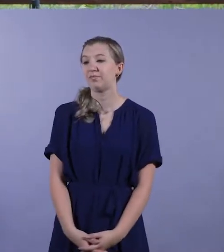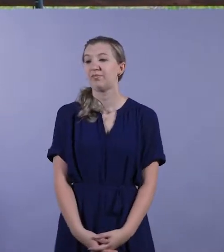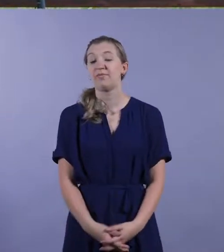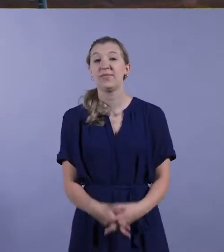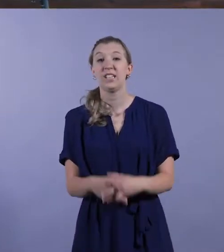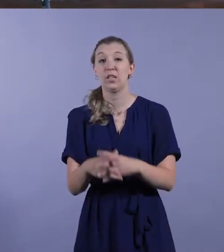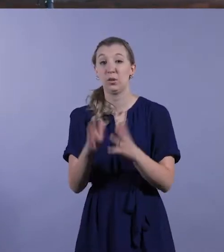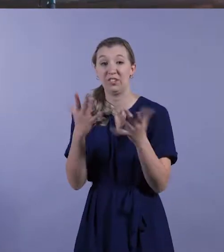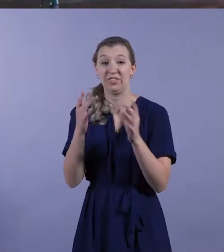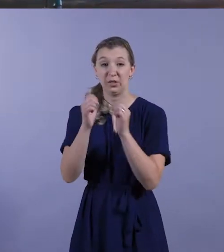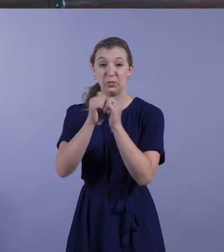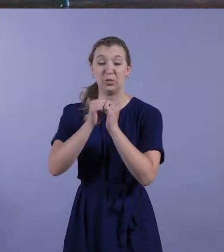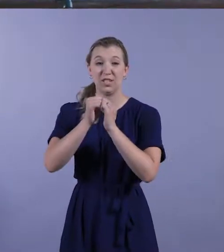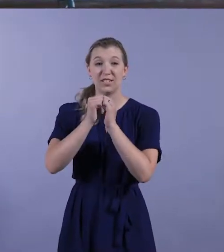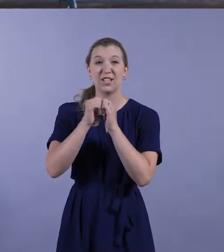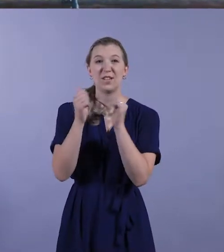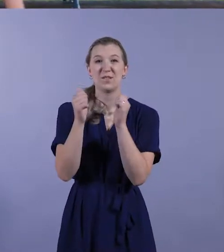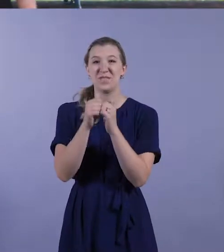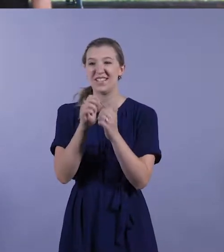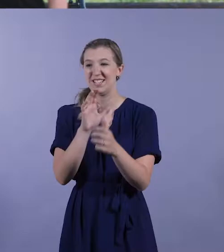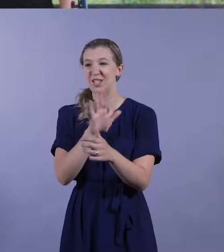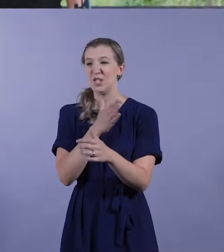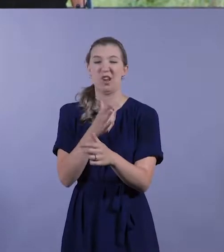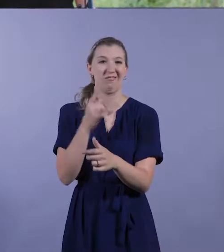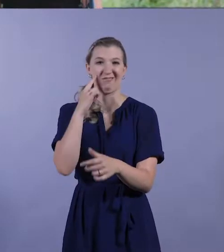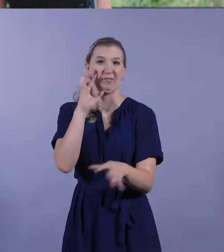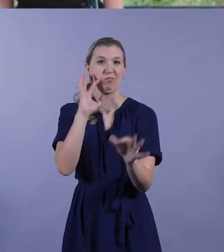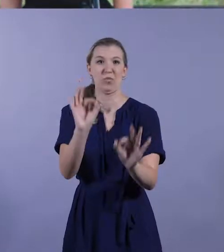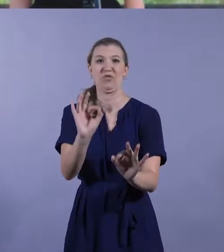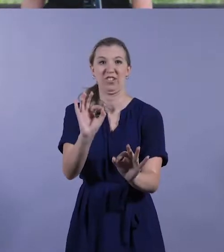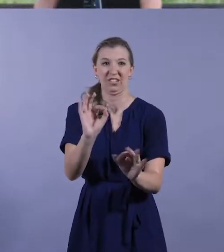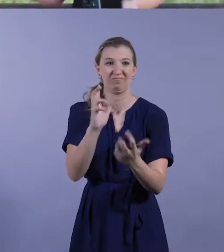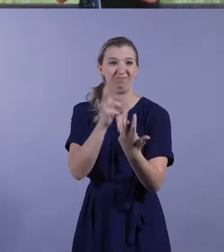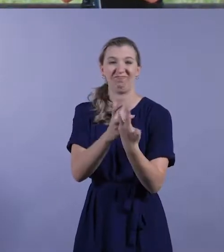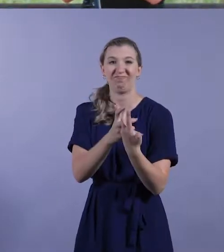Wrap up our worship time with a song that I think is perfect with this.